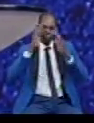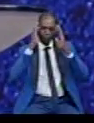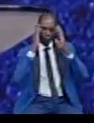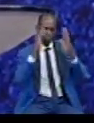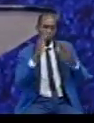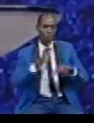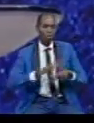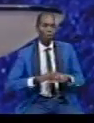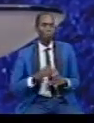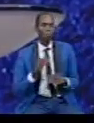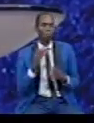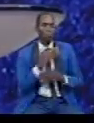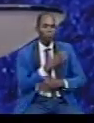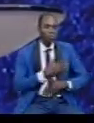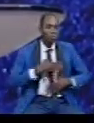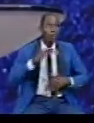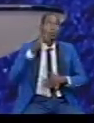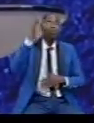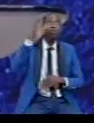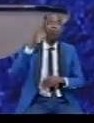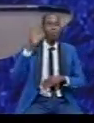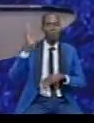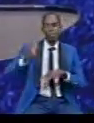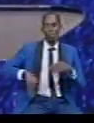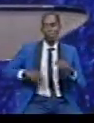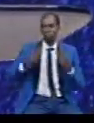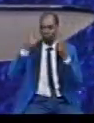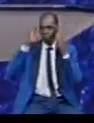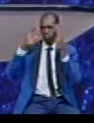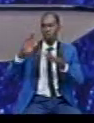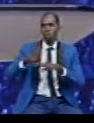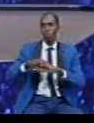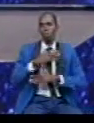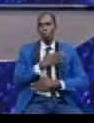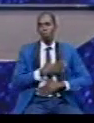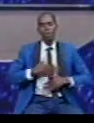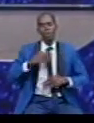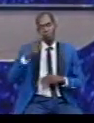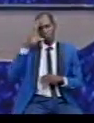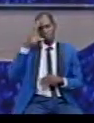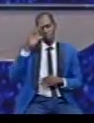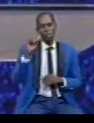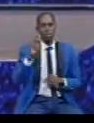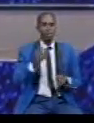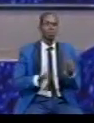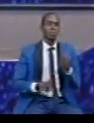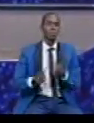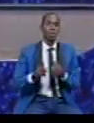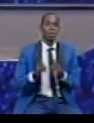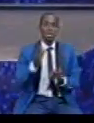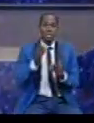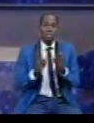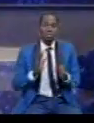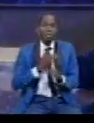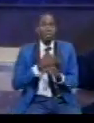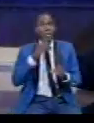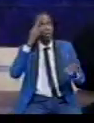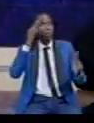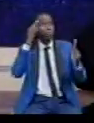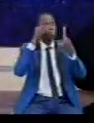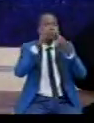than pleasing men. If our goal, our desire, our pursuit,